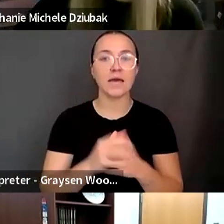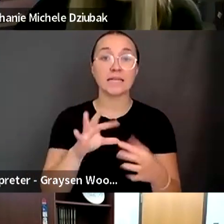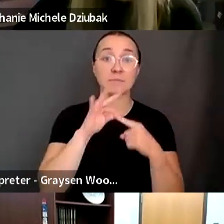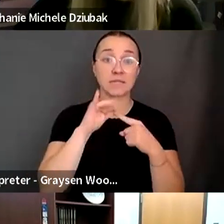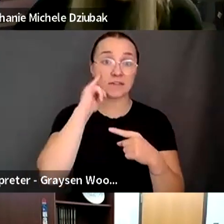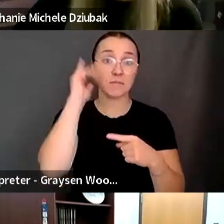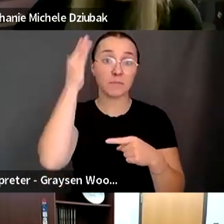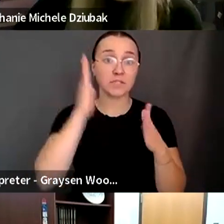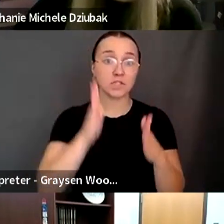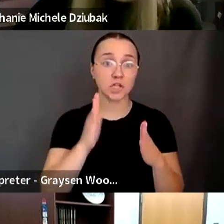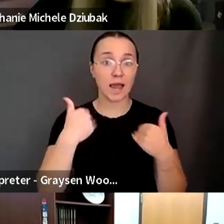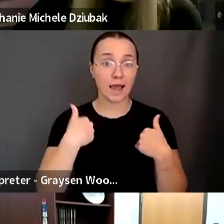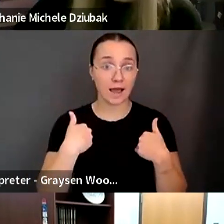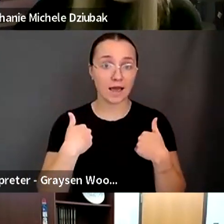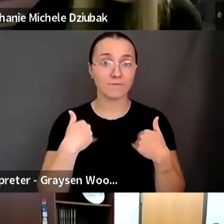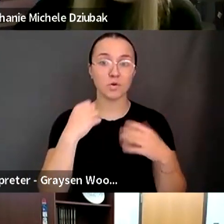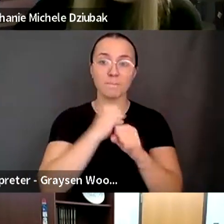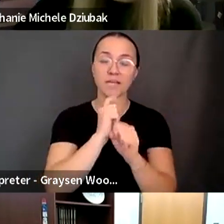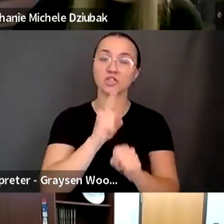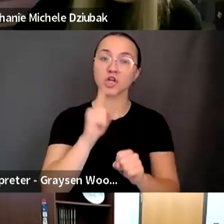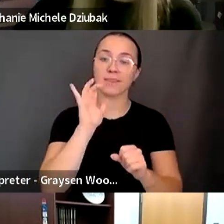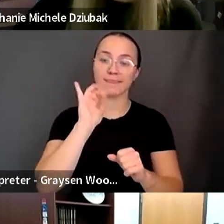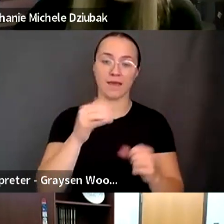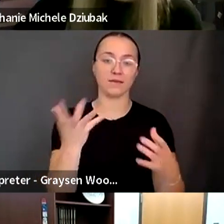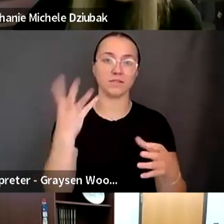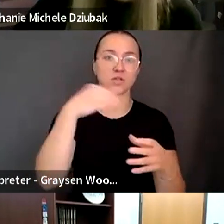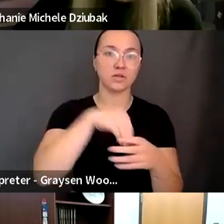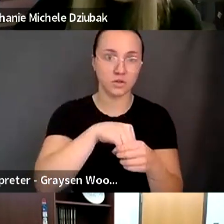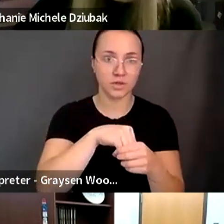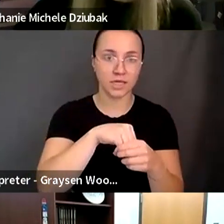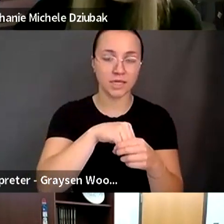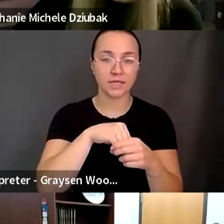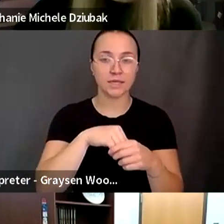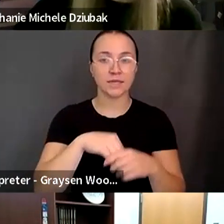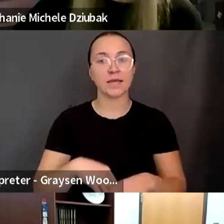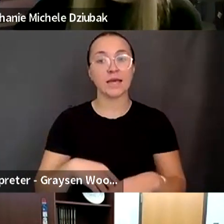or something, you want to make sure that that's included. It adds,